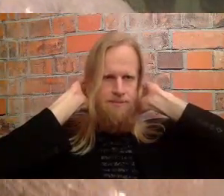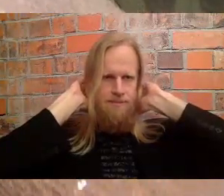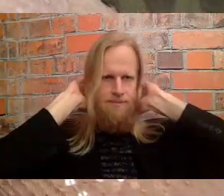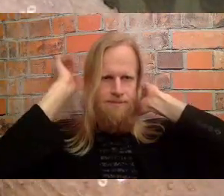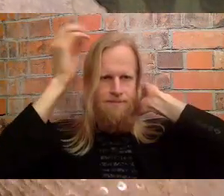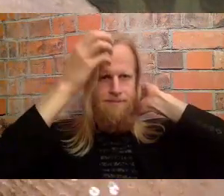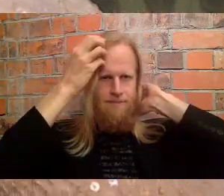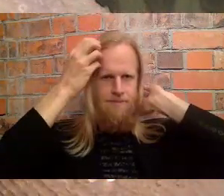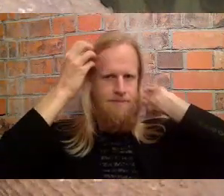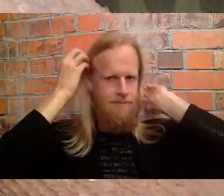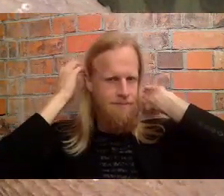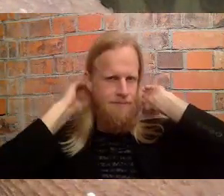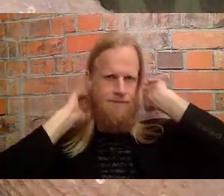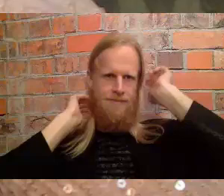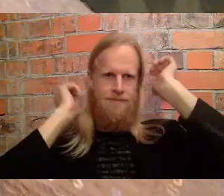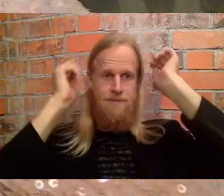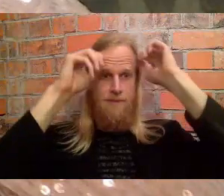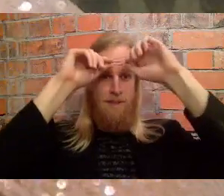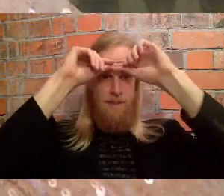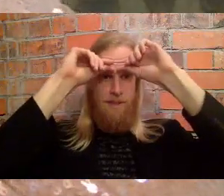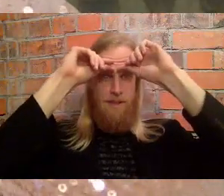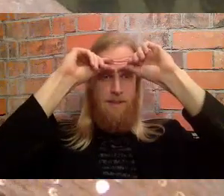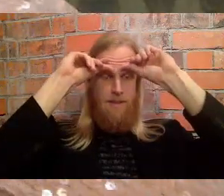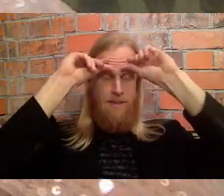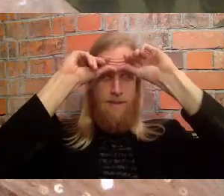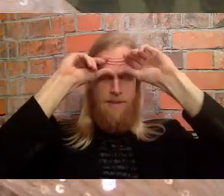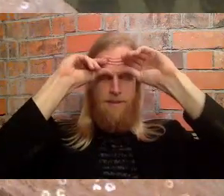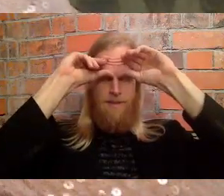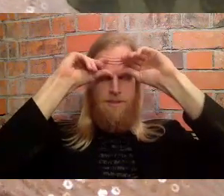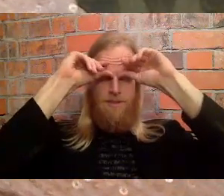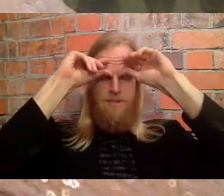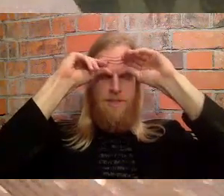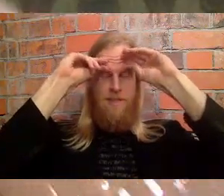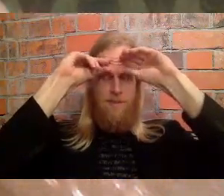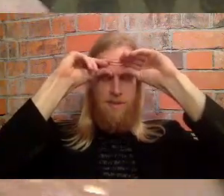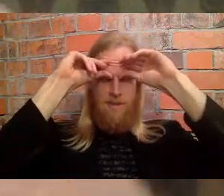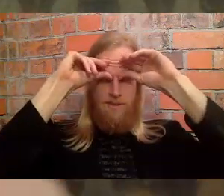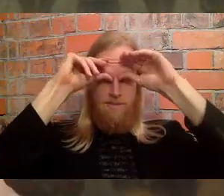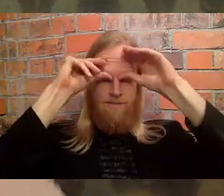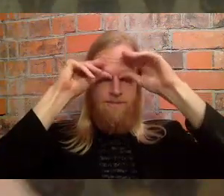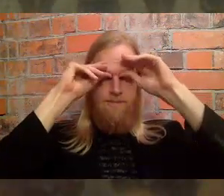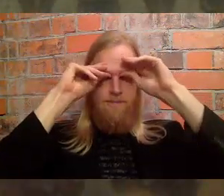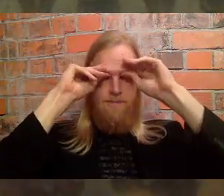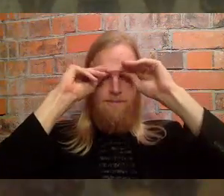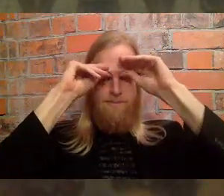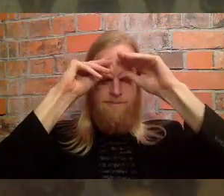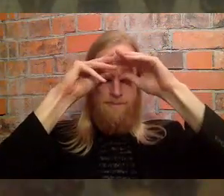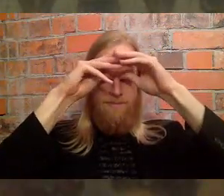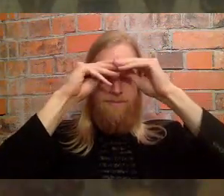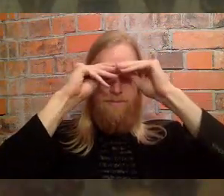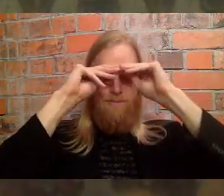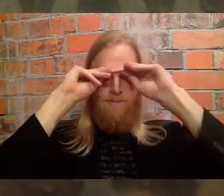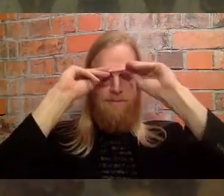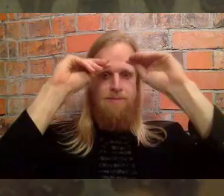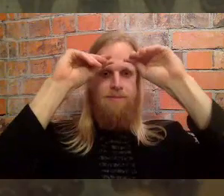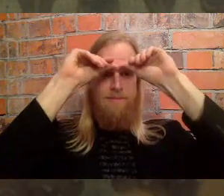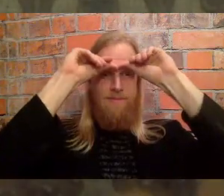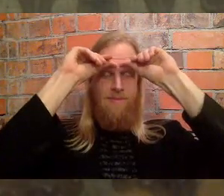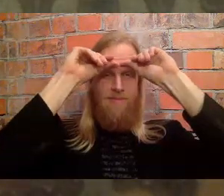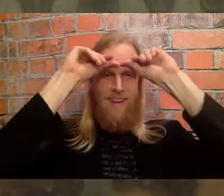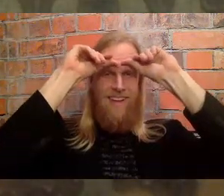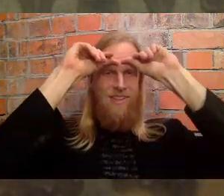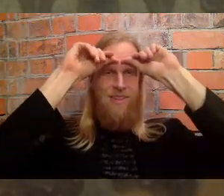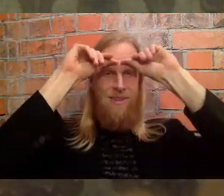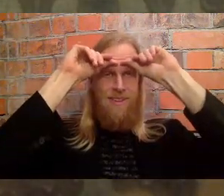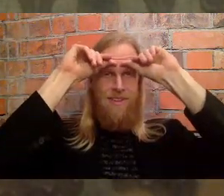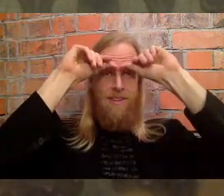Tapping the eyebrow, even though sometimes tapping the temples. I don't want to hear that guidance. I